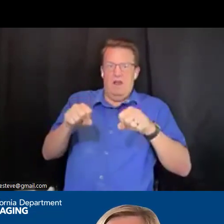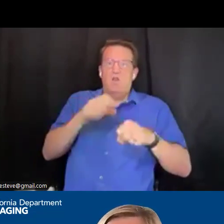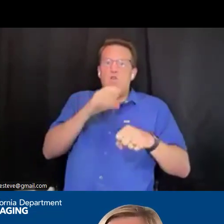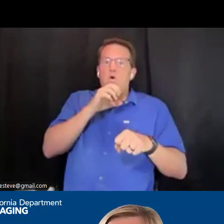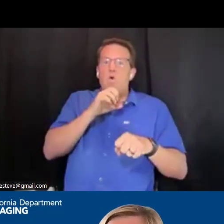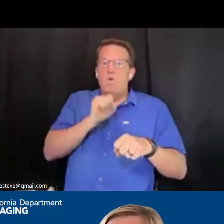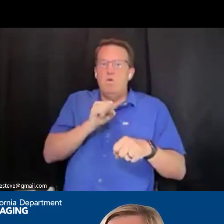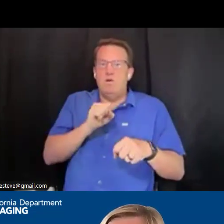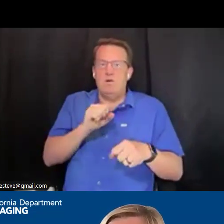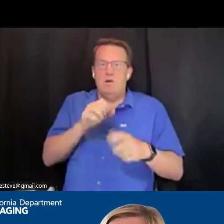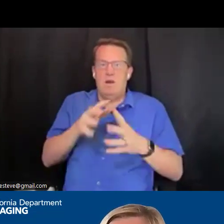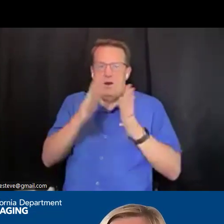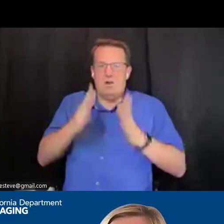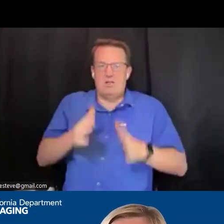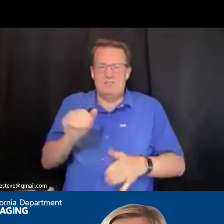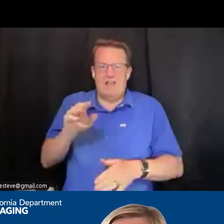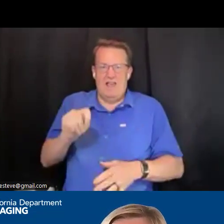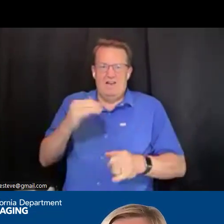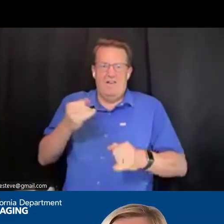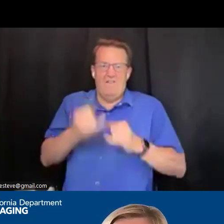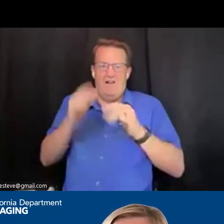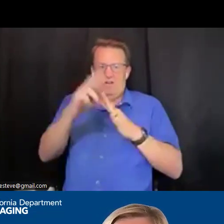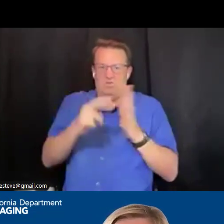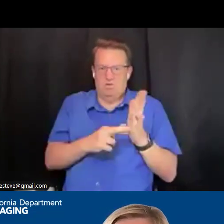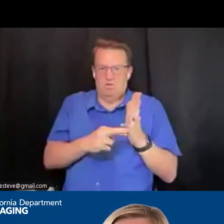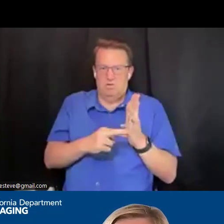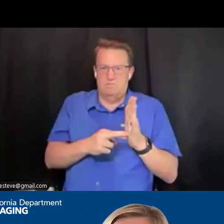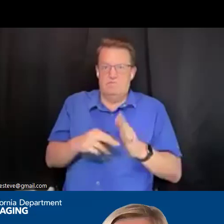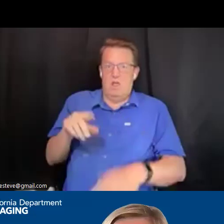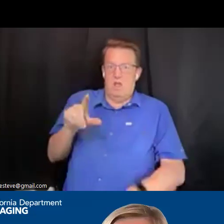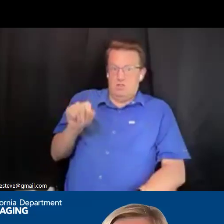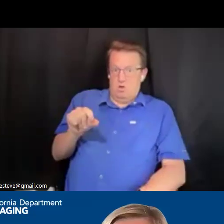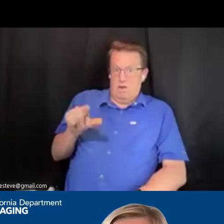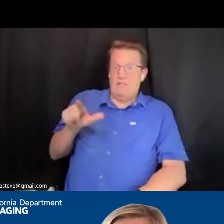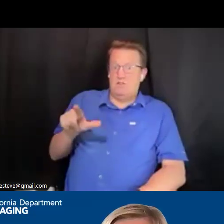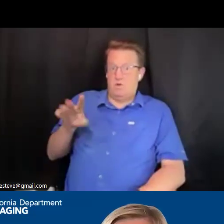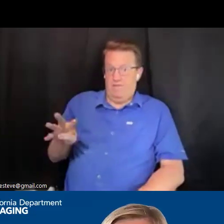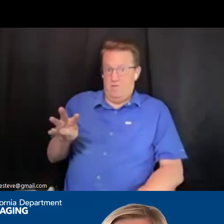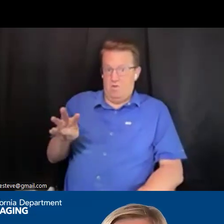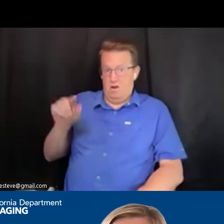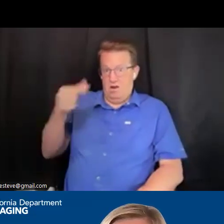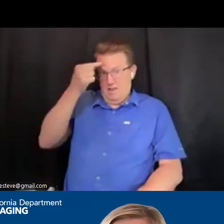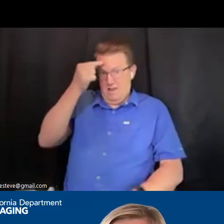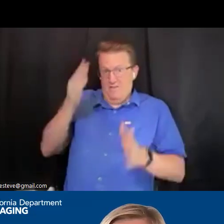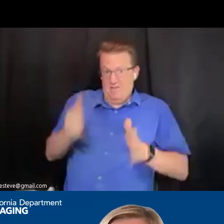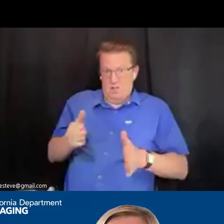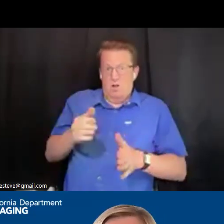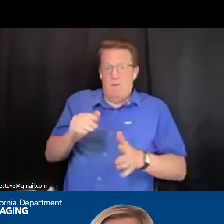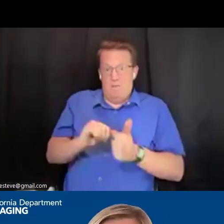In 2024, the legislature passed and the governor signed Senate Bill 1249,